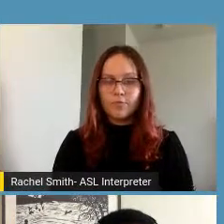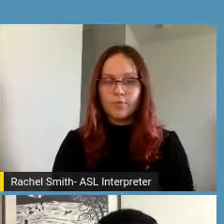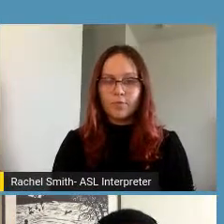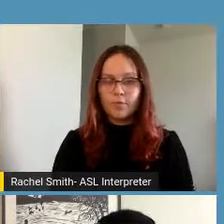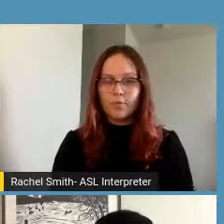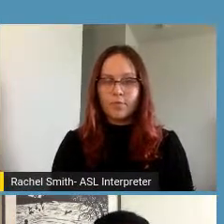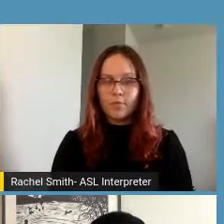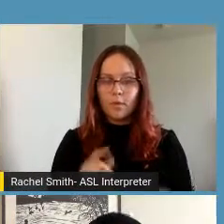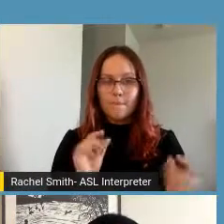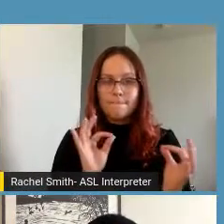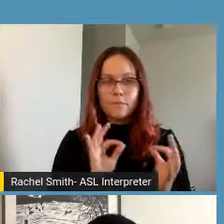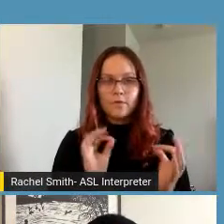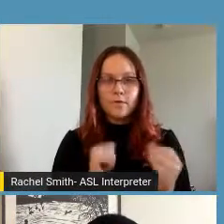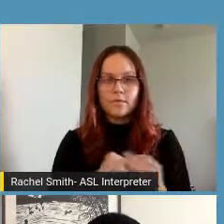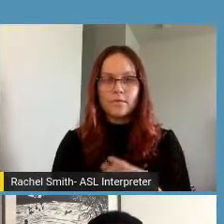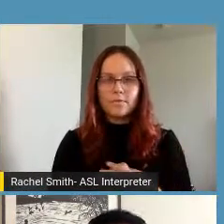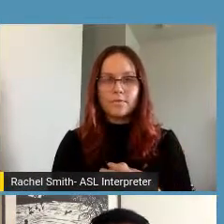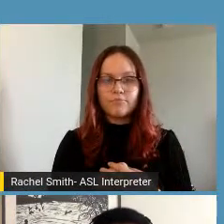Perfect.